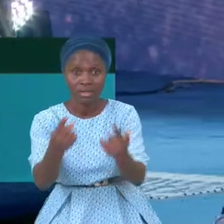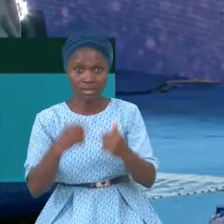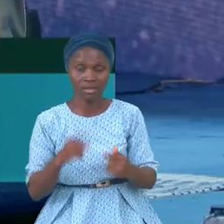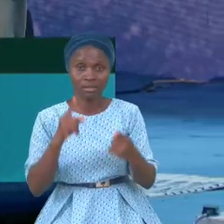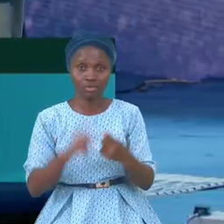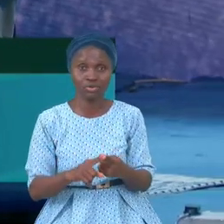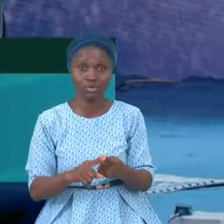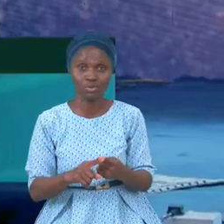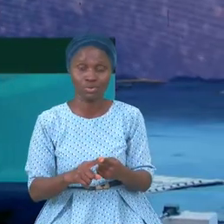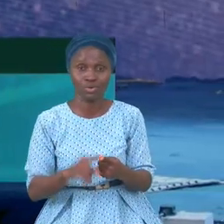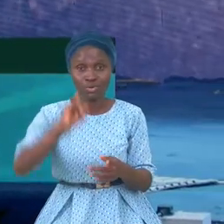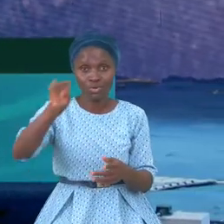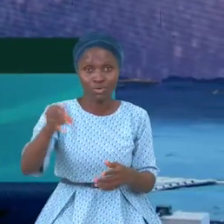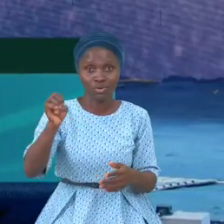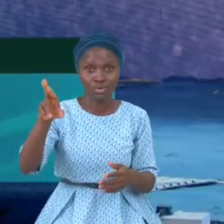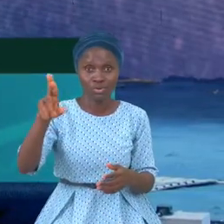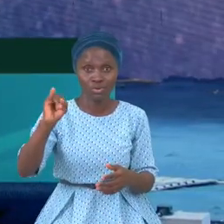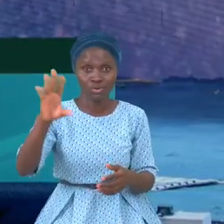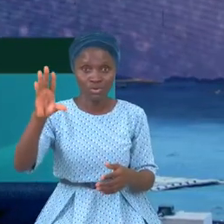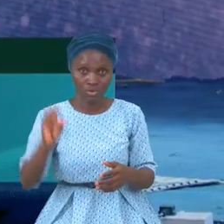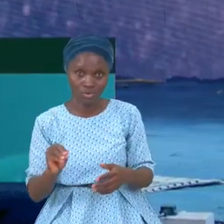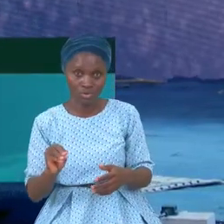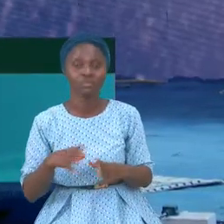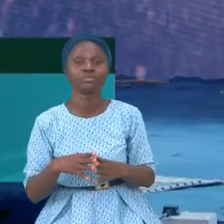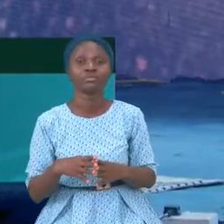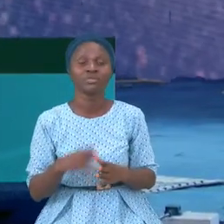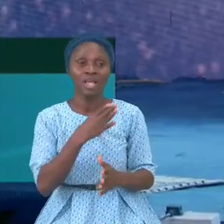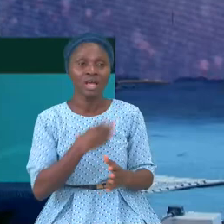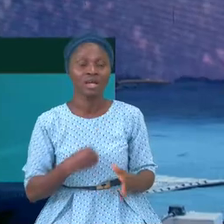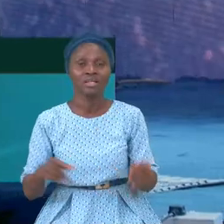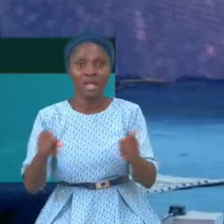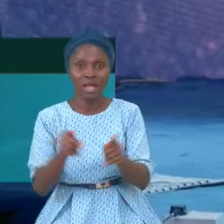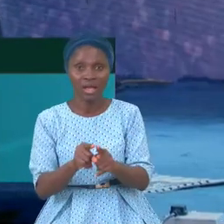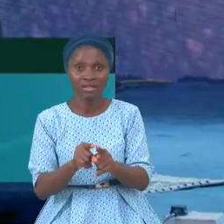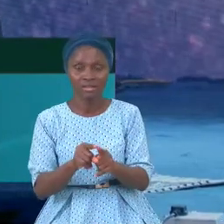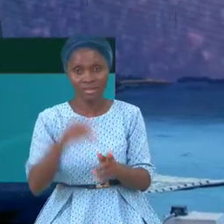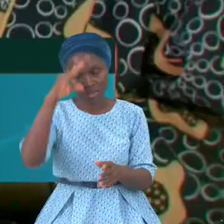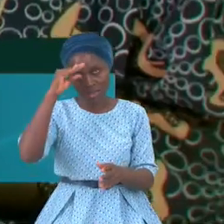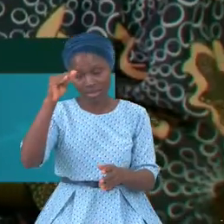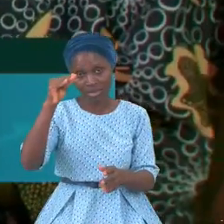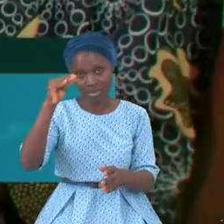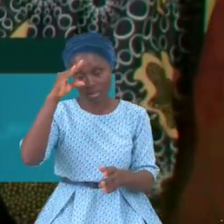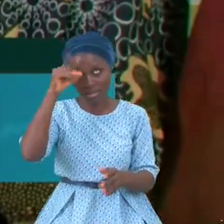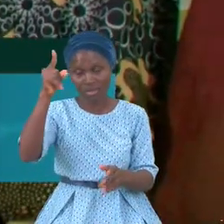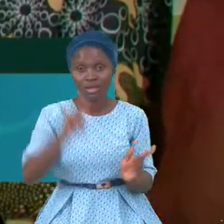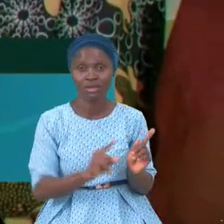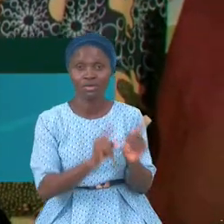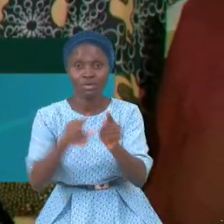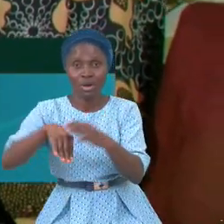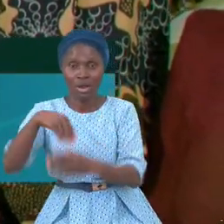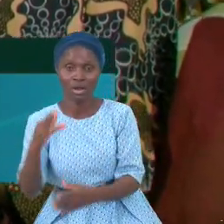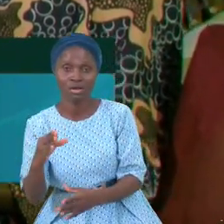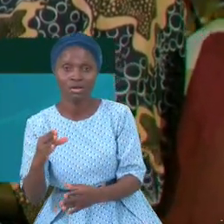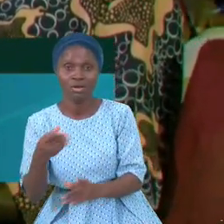and as he went out of Jericho with his disciples and a great